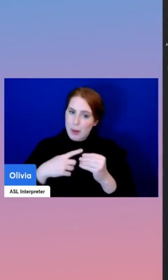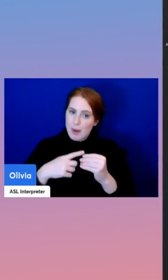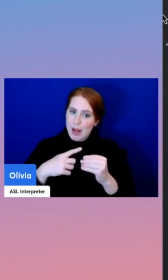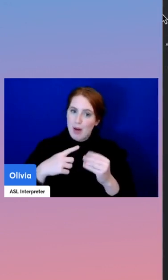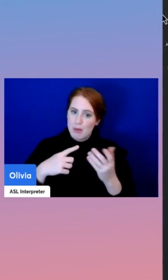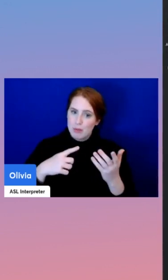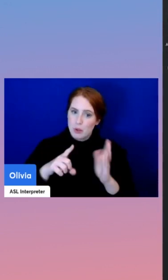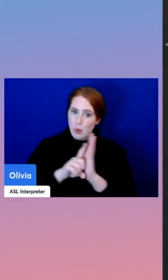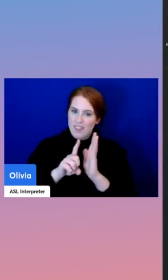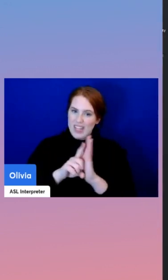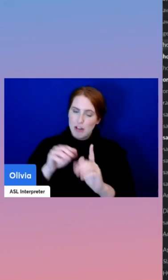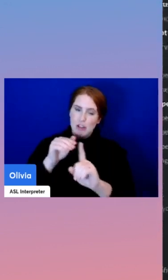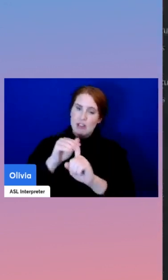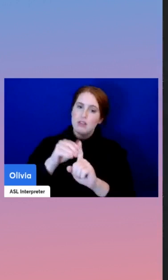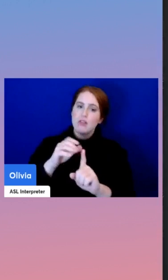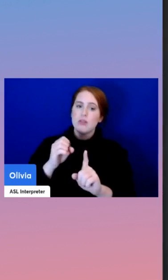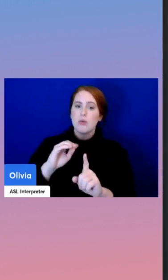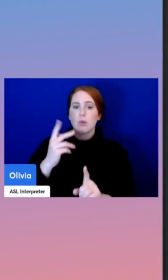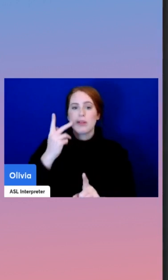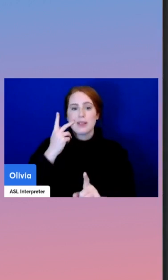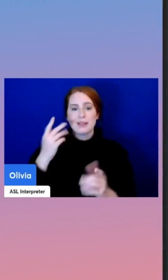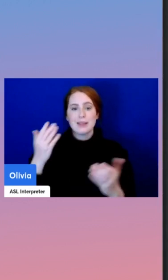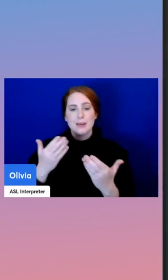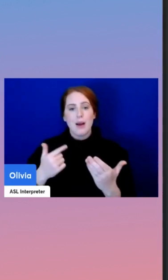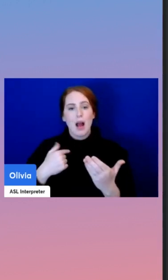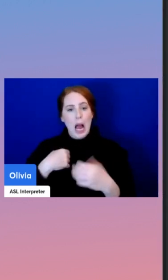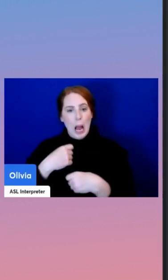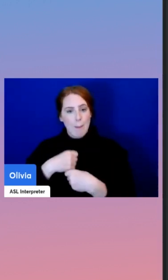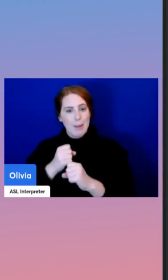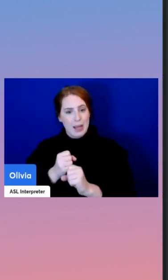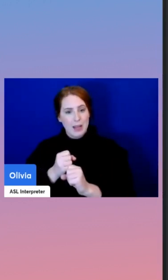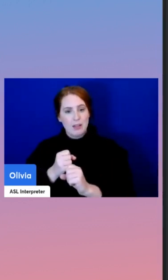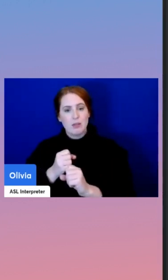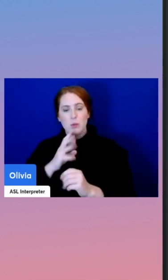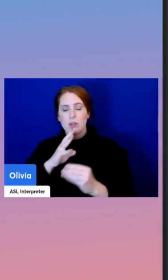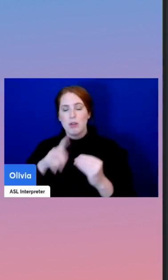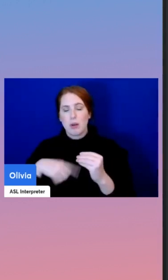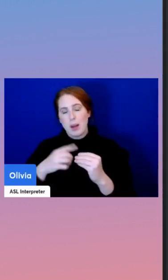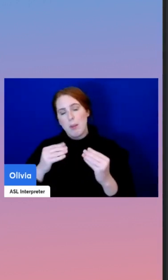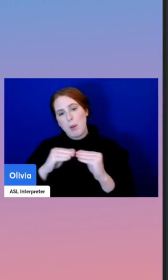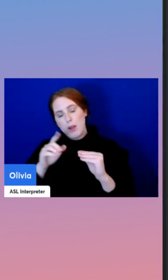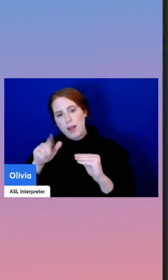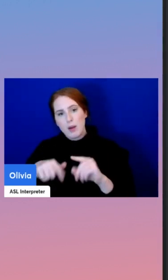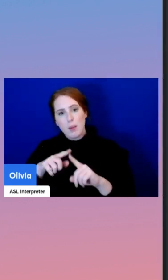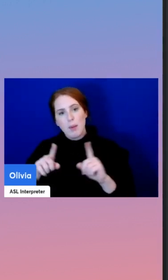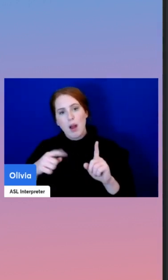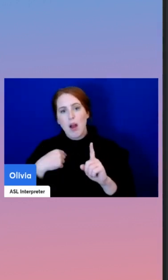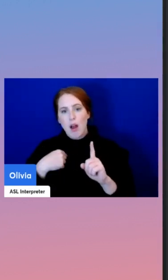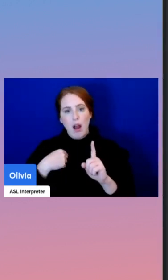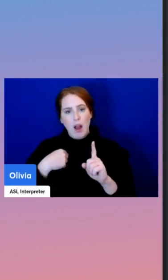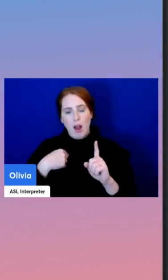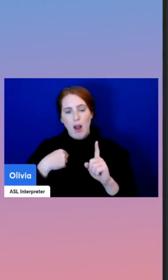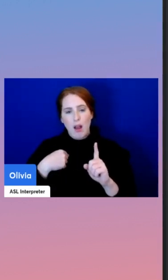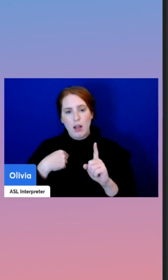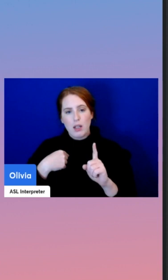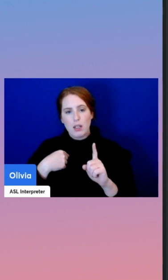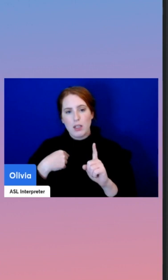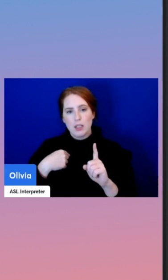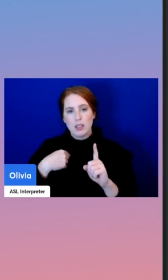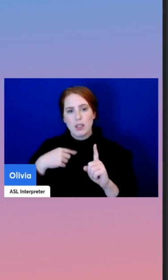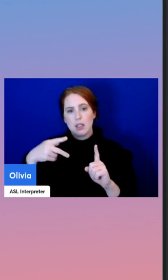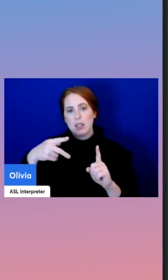as you can see here, I have created we will talk about that later, but I just triggered the pipeline